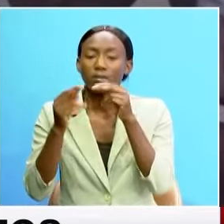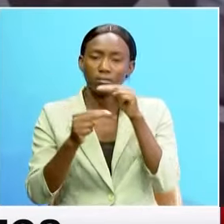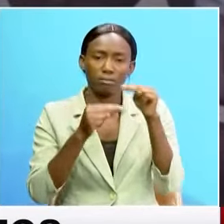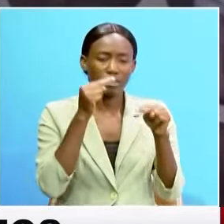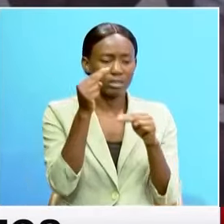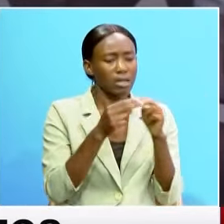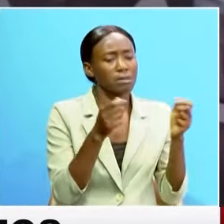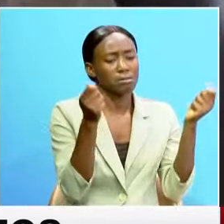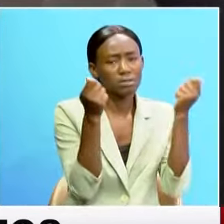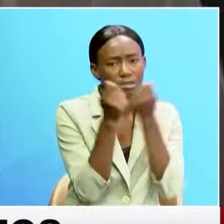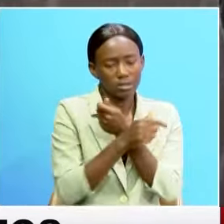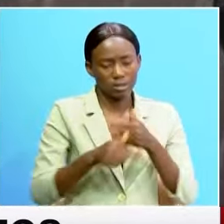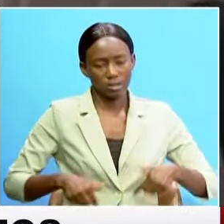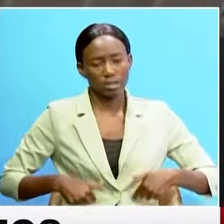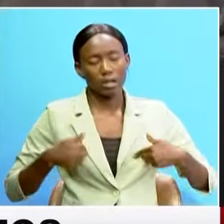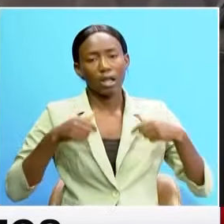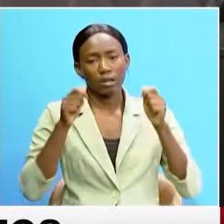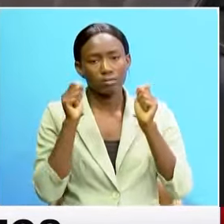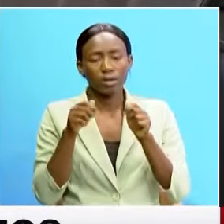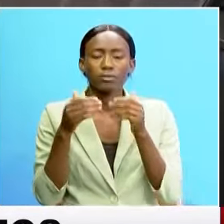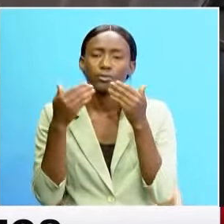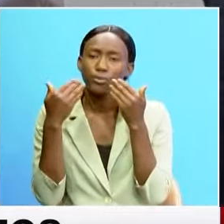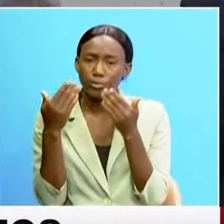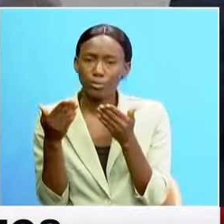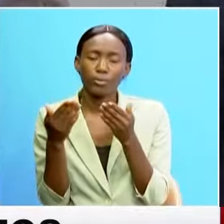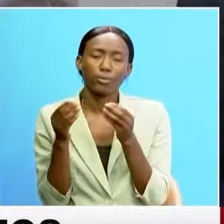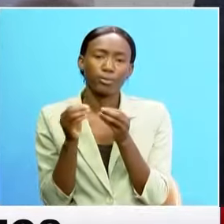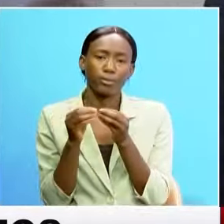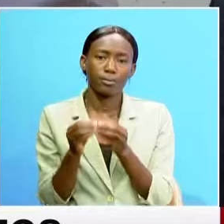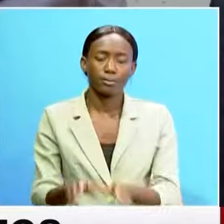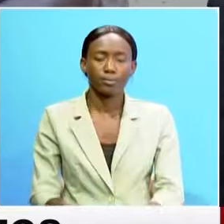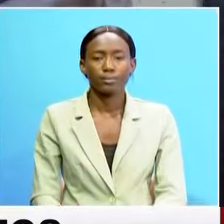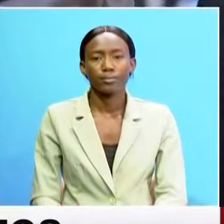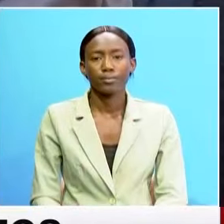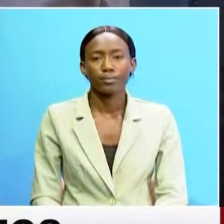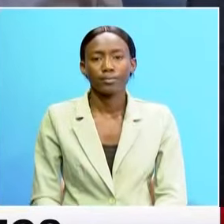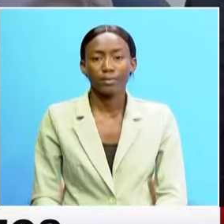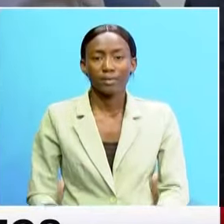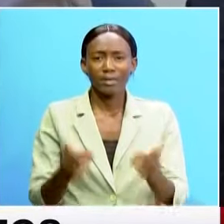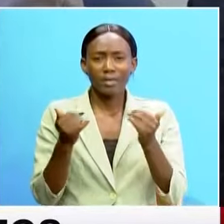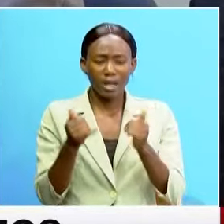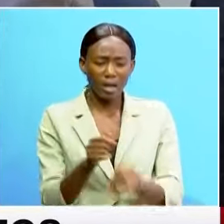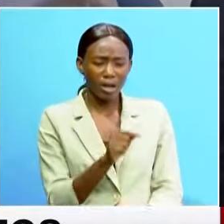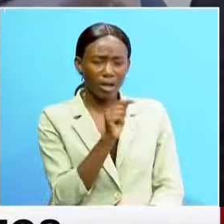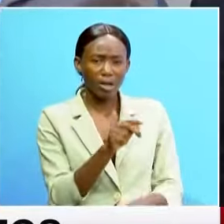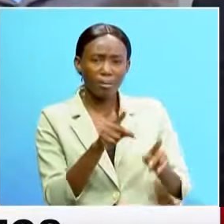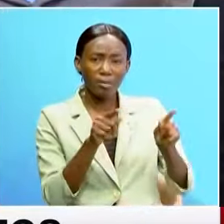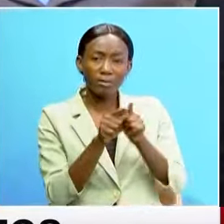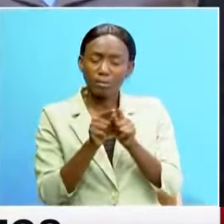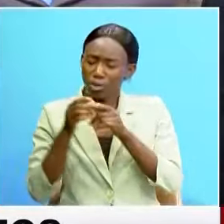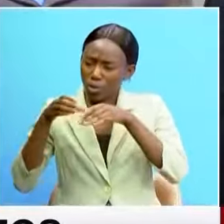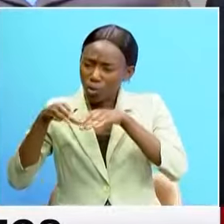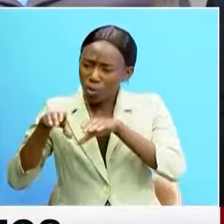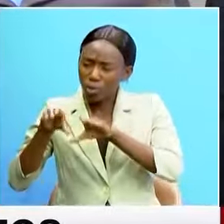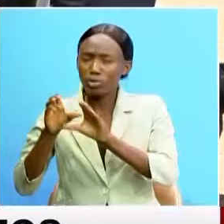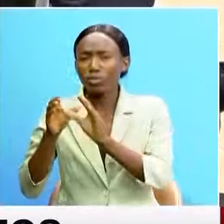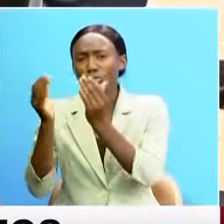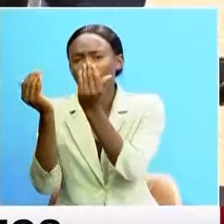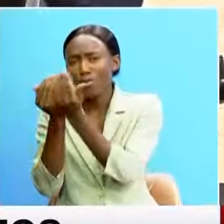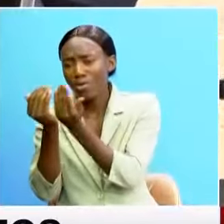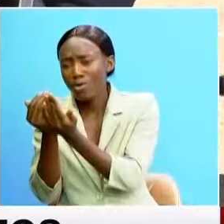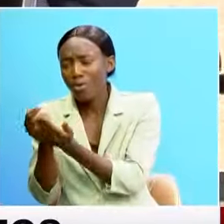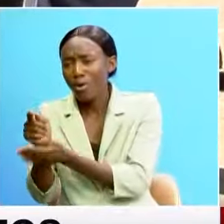the welfare of our entire population. Mr. Kyumba further appealed to the university authority to consider providing